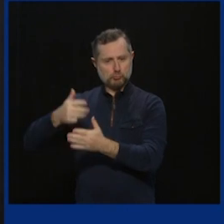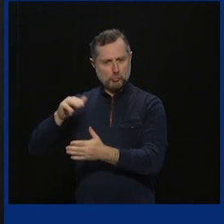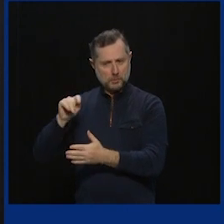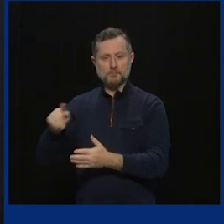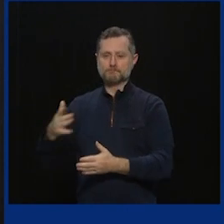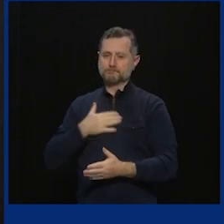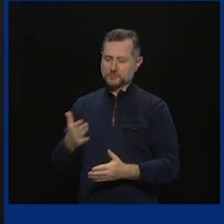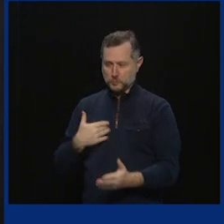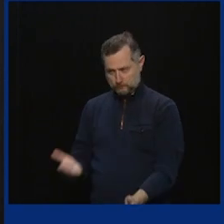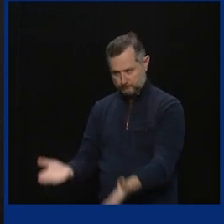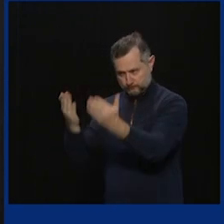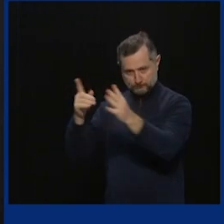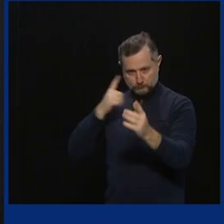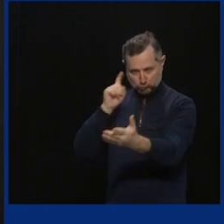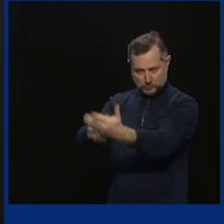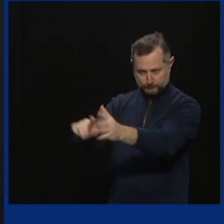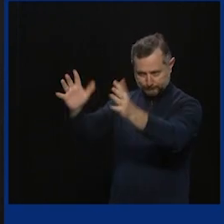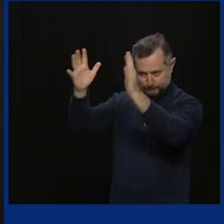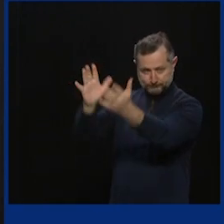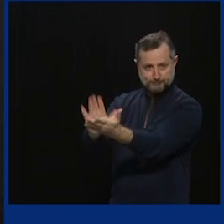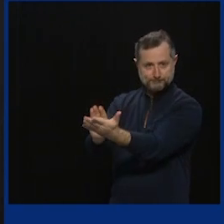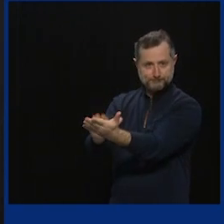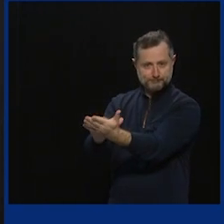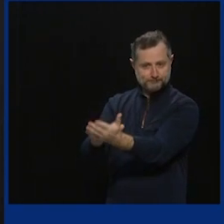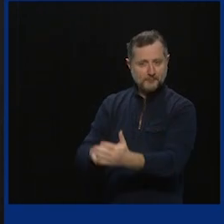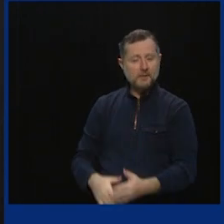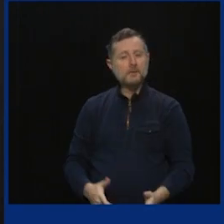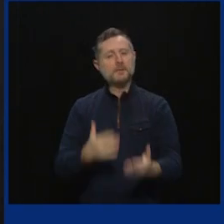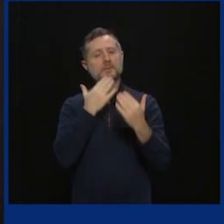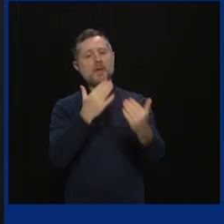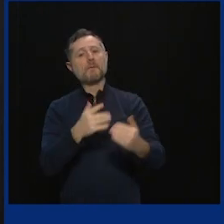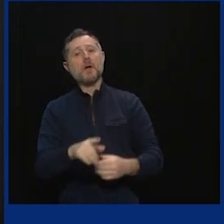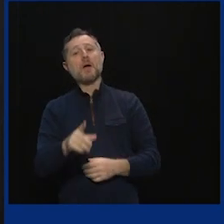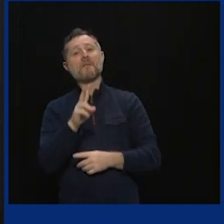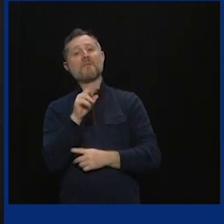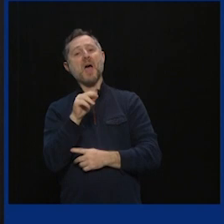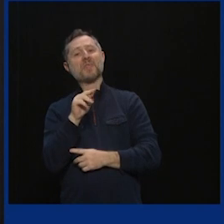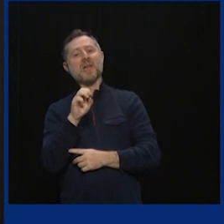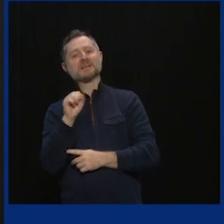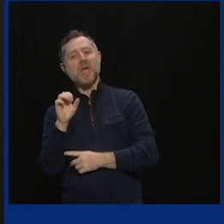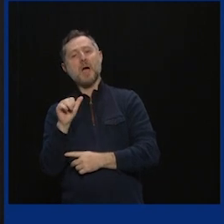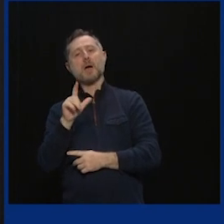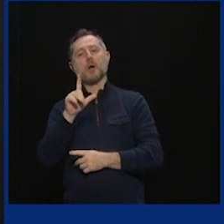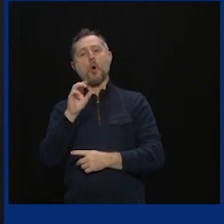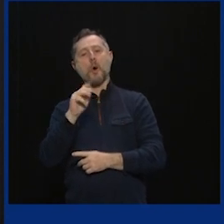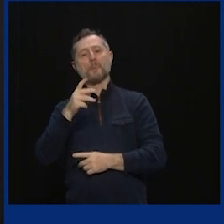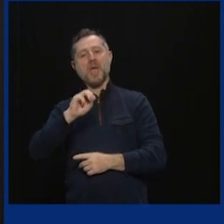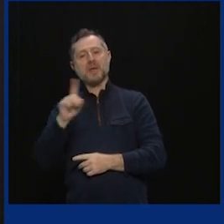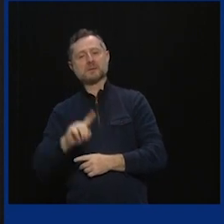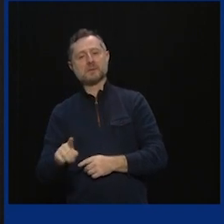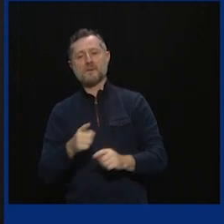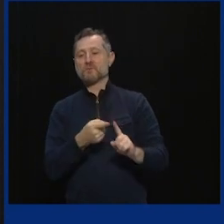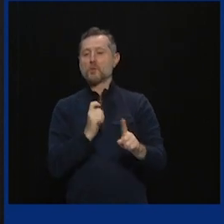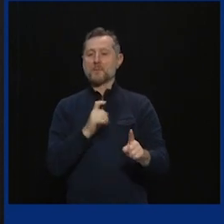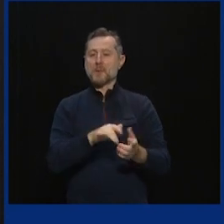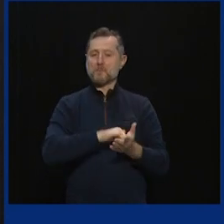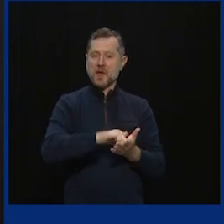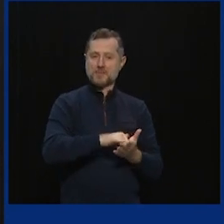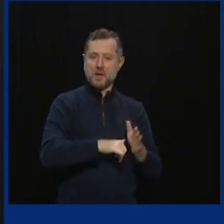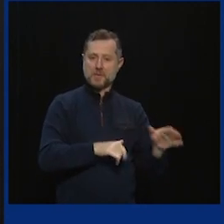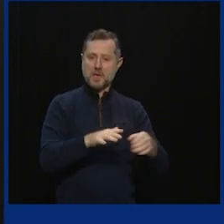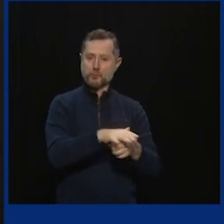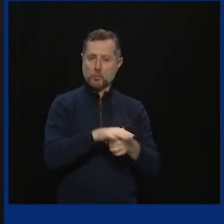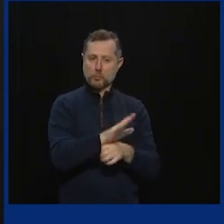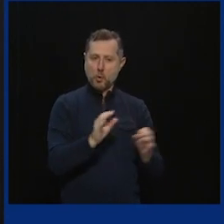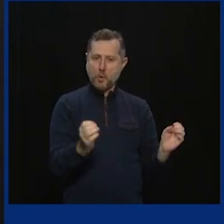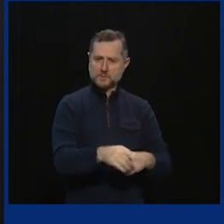And I want to thank Vanessa Diaz-Lopez from the Manhattan Borough President's Office, who did all the work also. And James